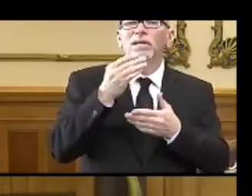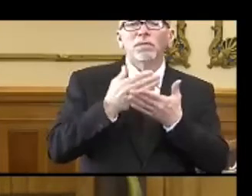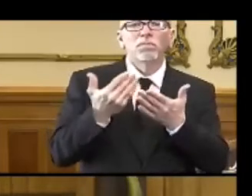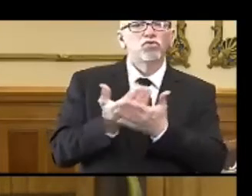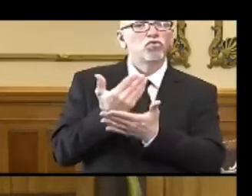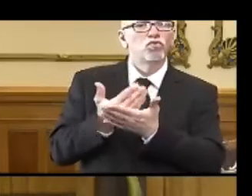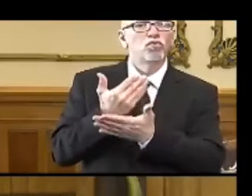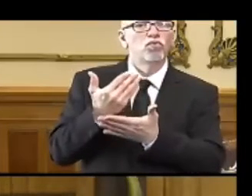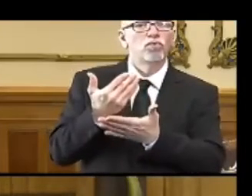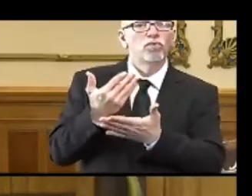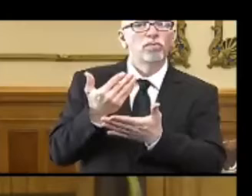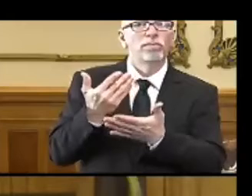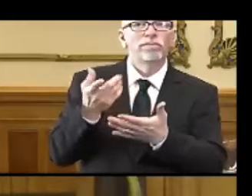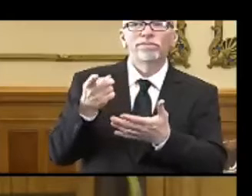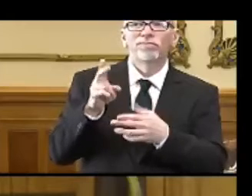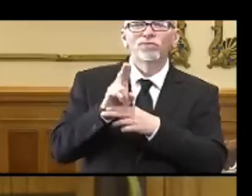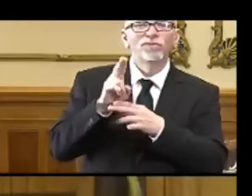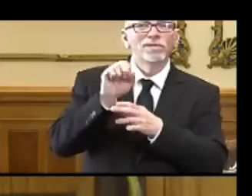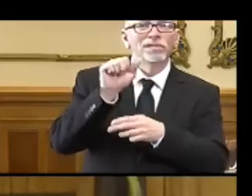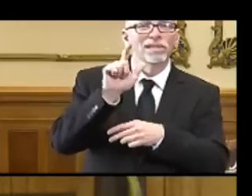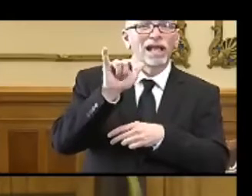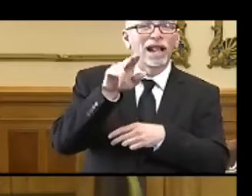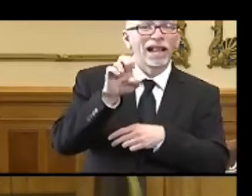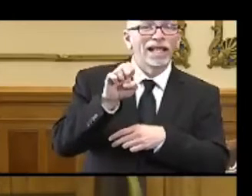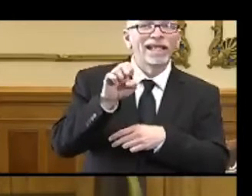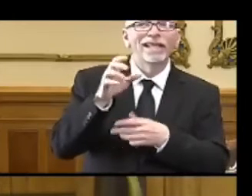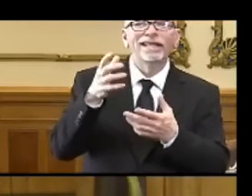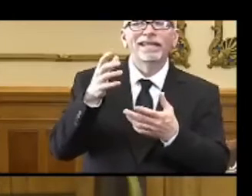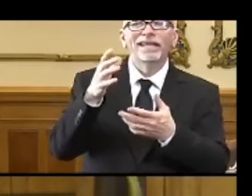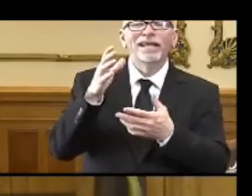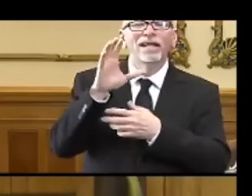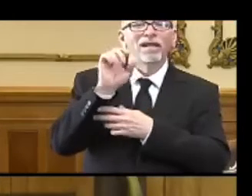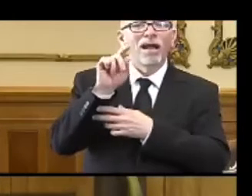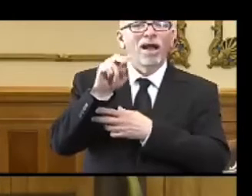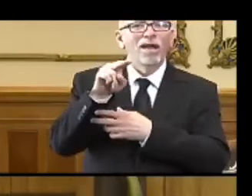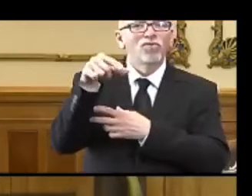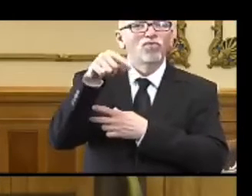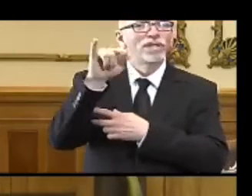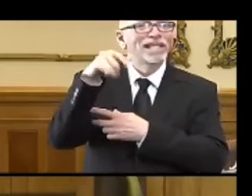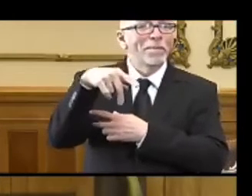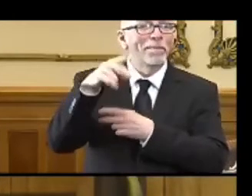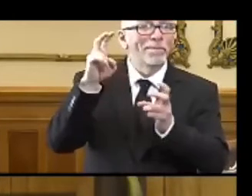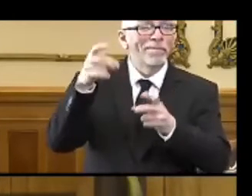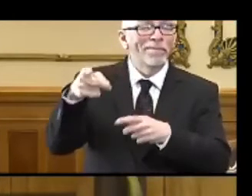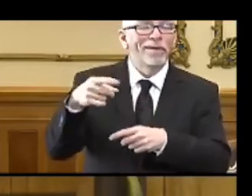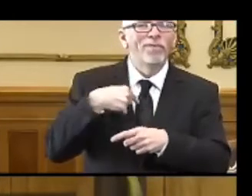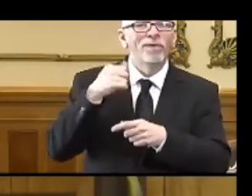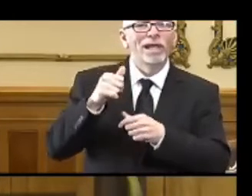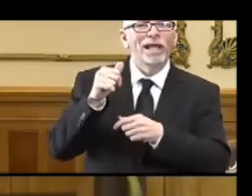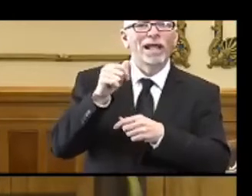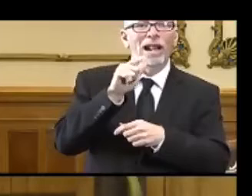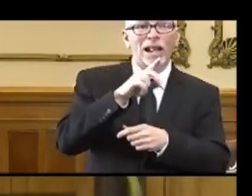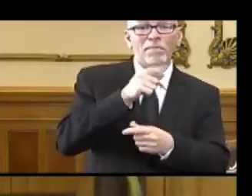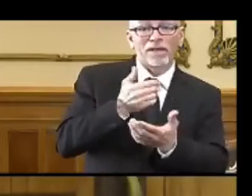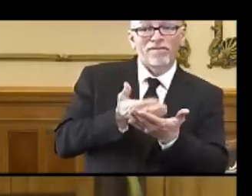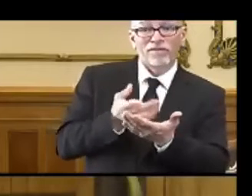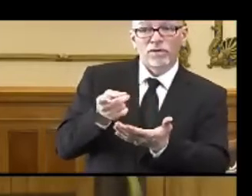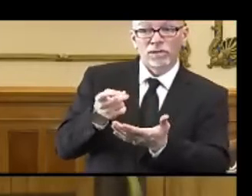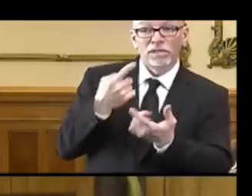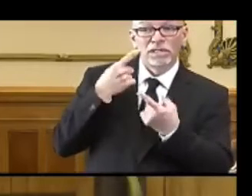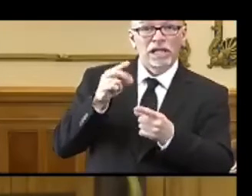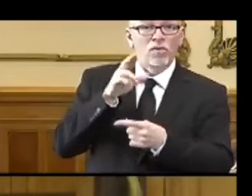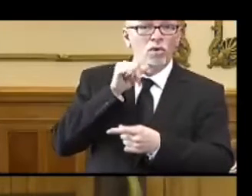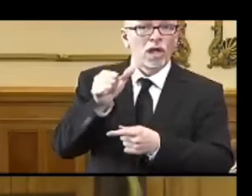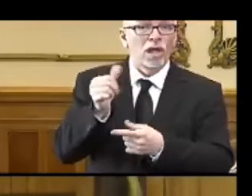new using saline and just a routine cotton Q-tip if we can get our labs to verify that that's successful.